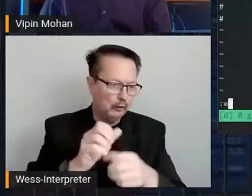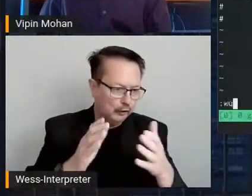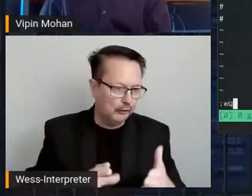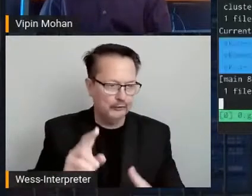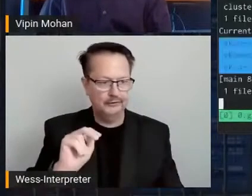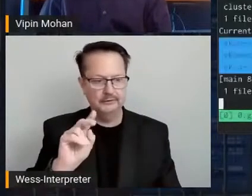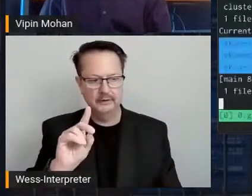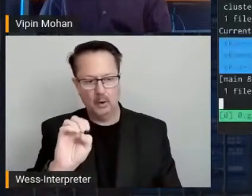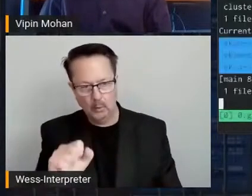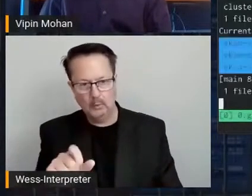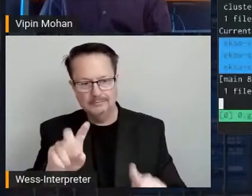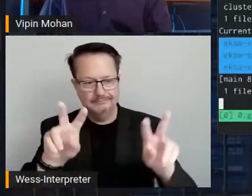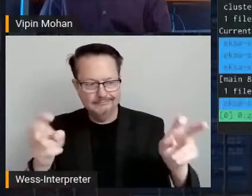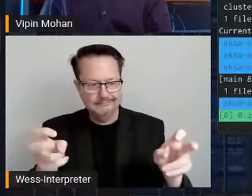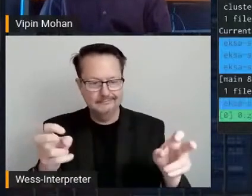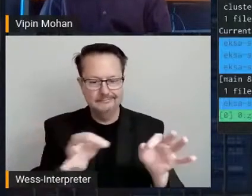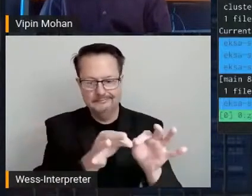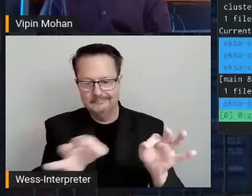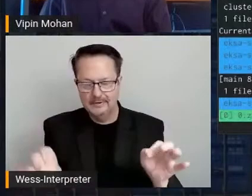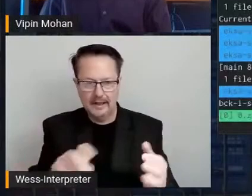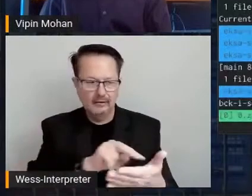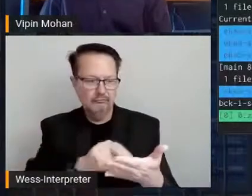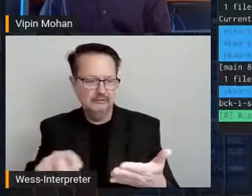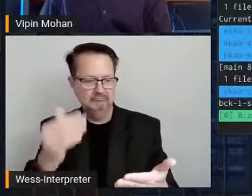worker nodes.